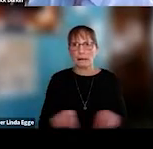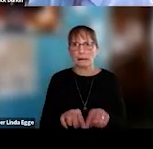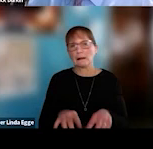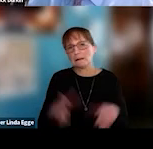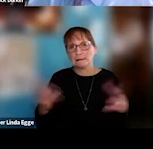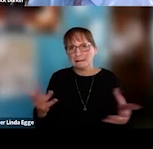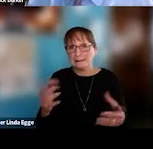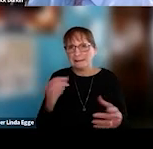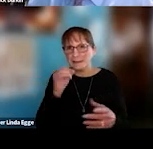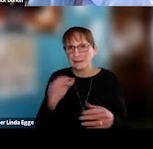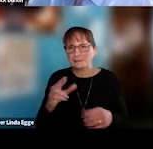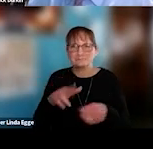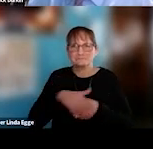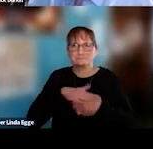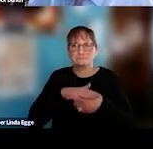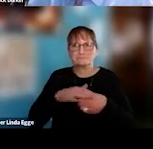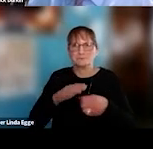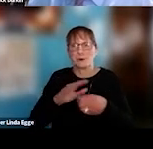Triangle.